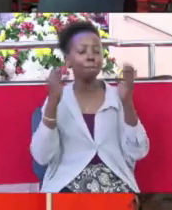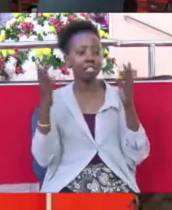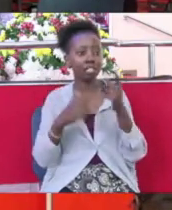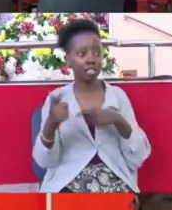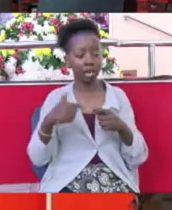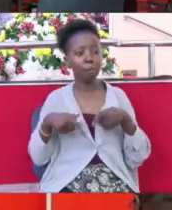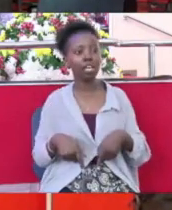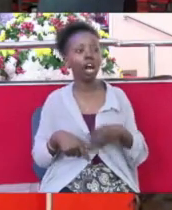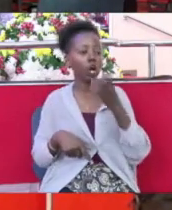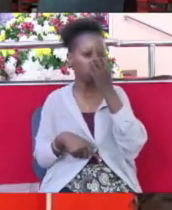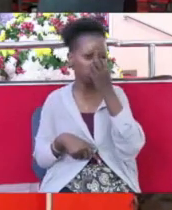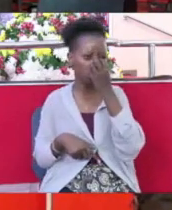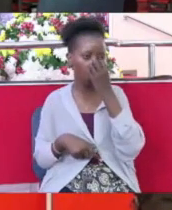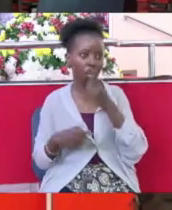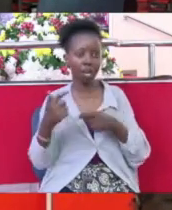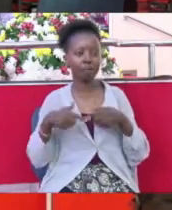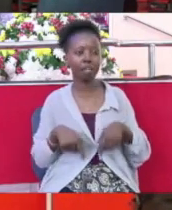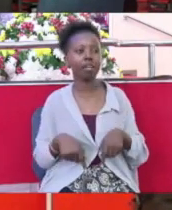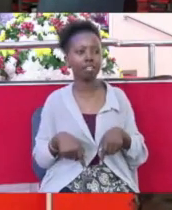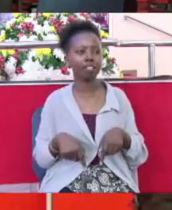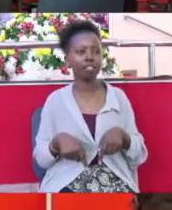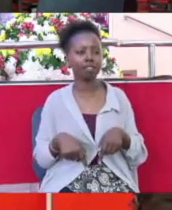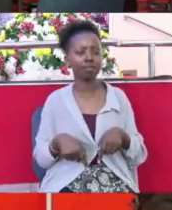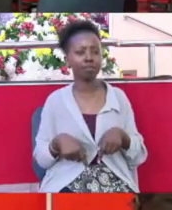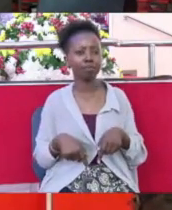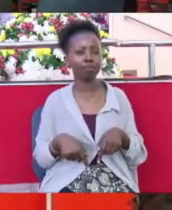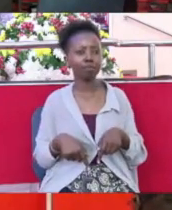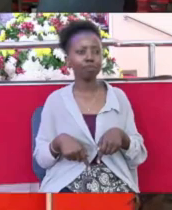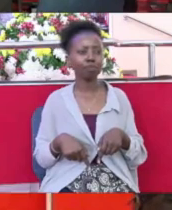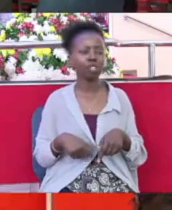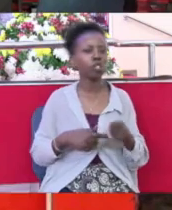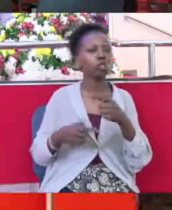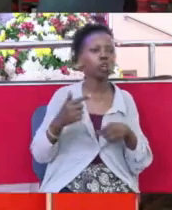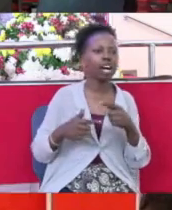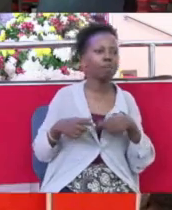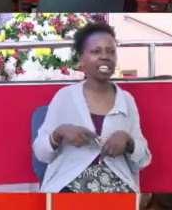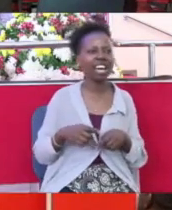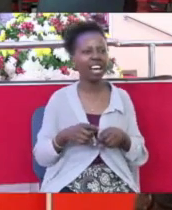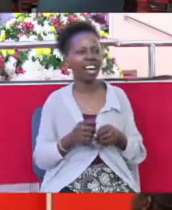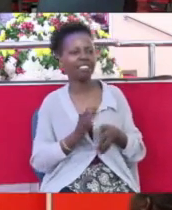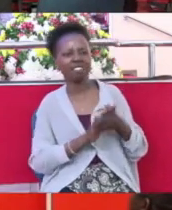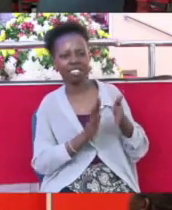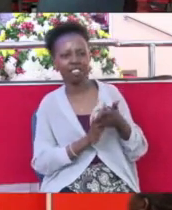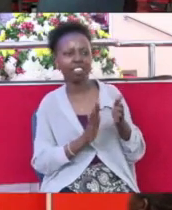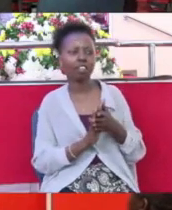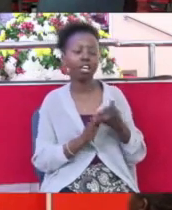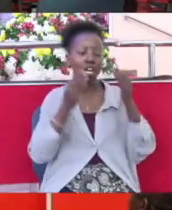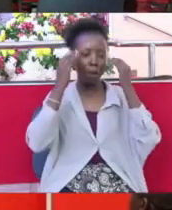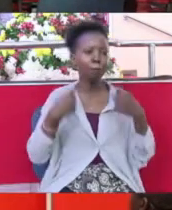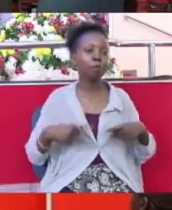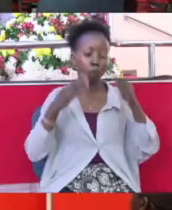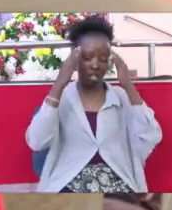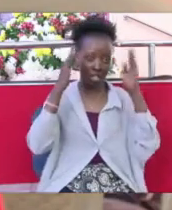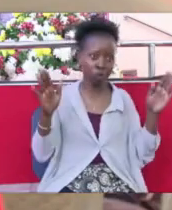here. And there was no appointment, so it was at very short notice. And now some